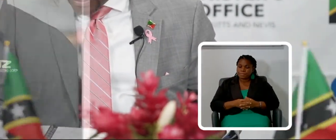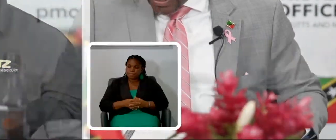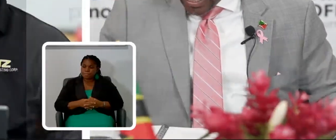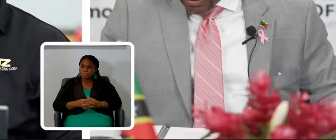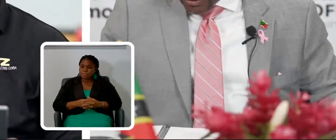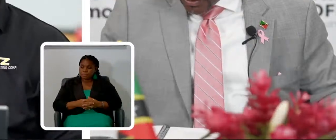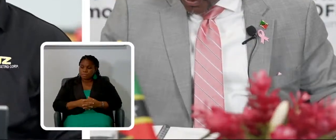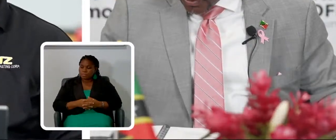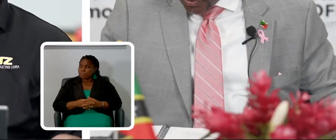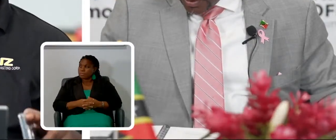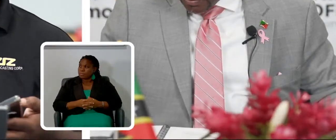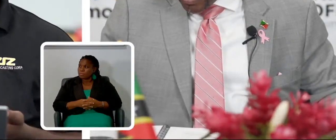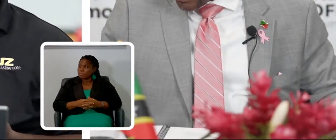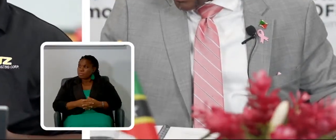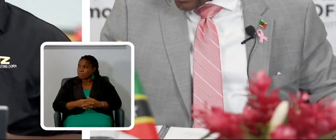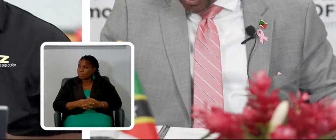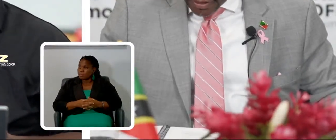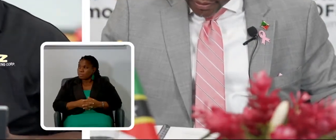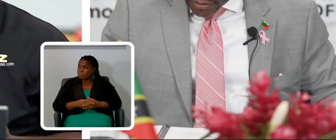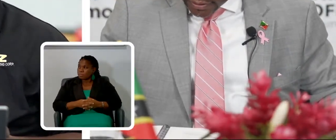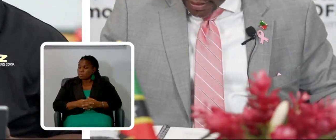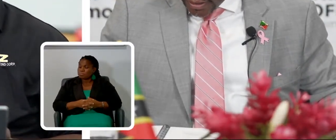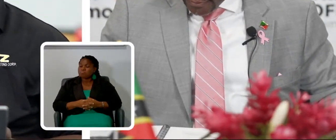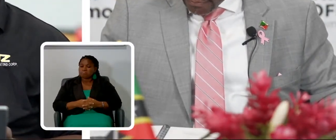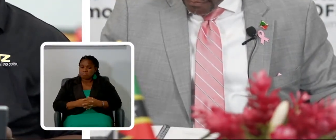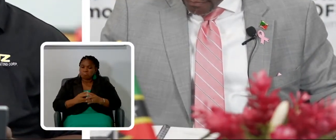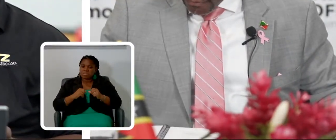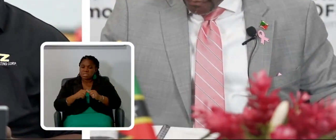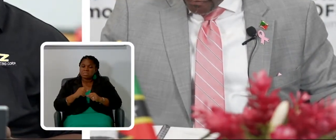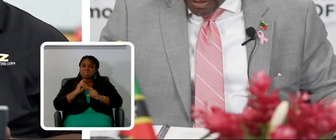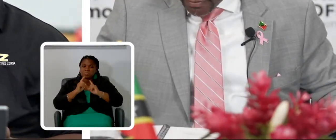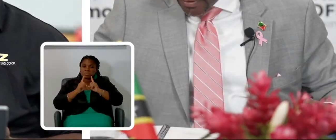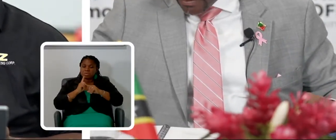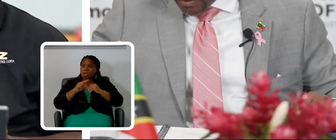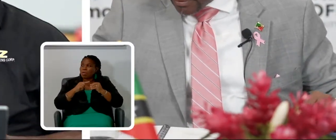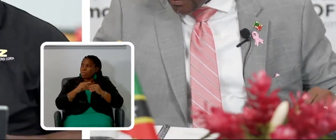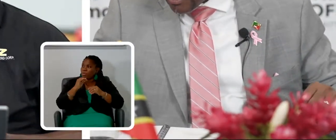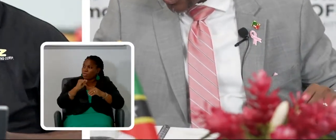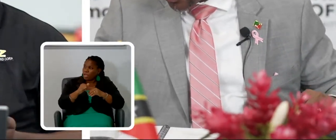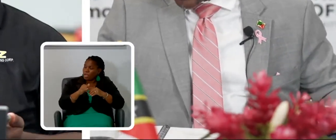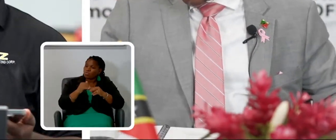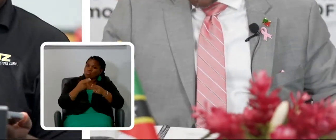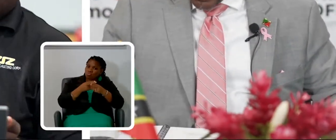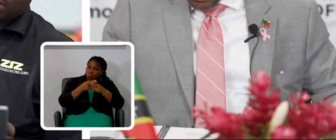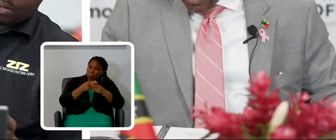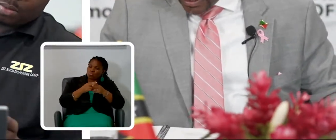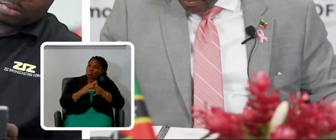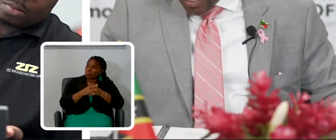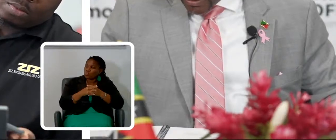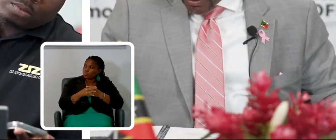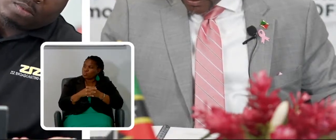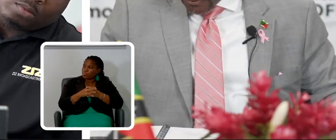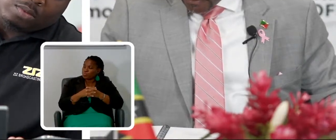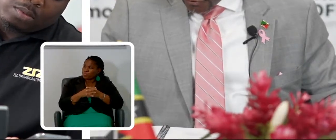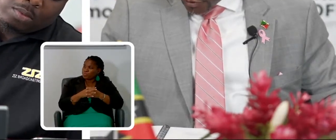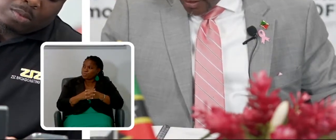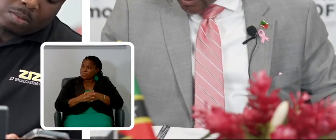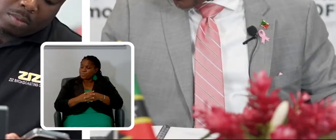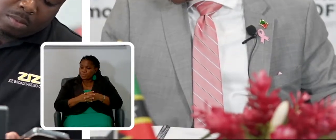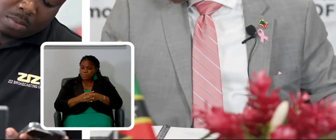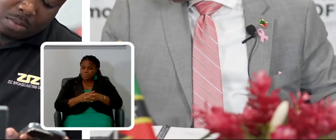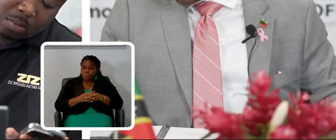And that is to be discussed very, very, very, very soon. And I think the minister